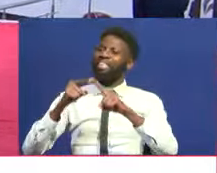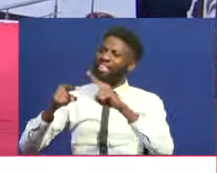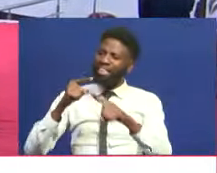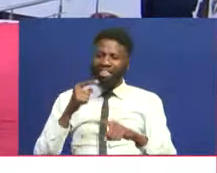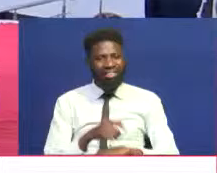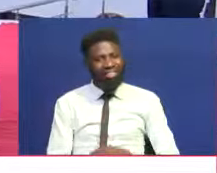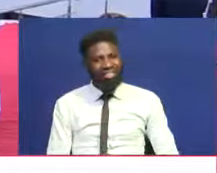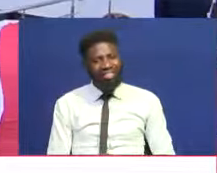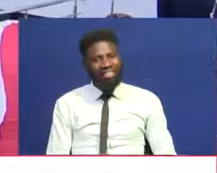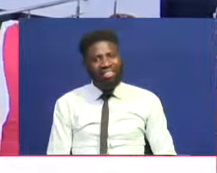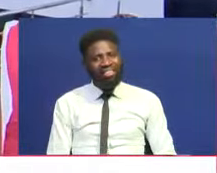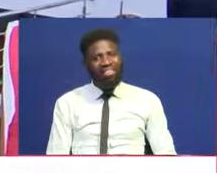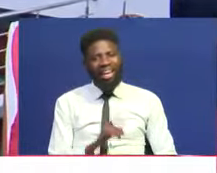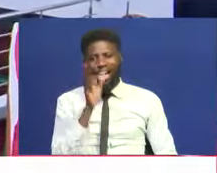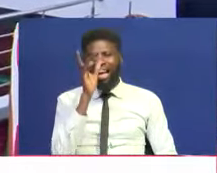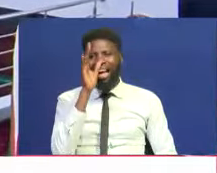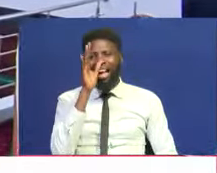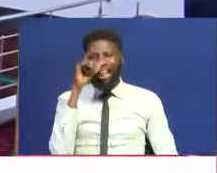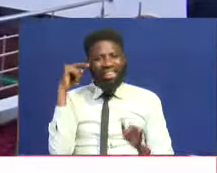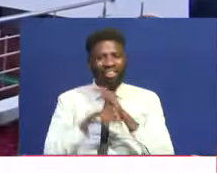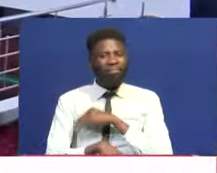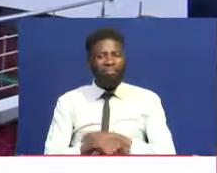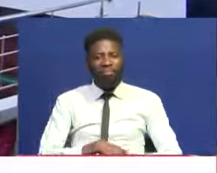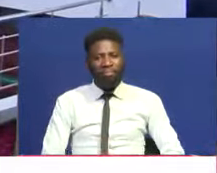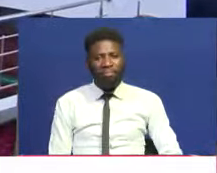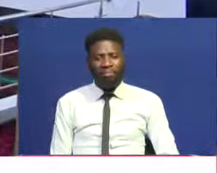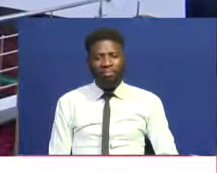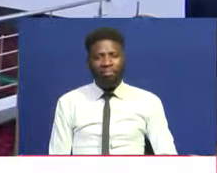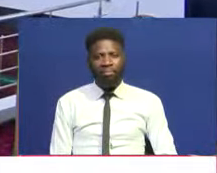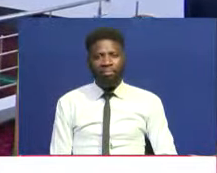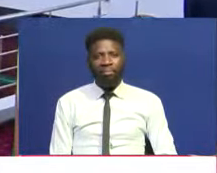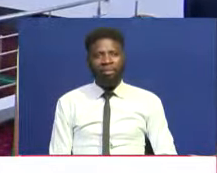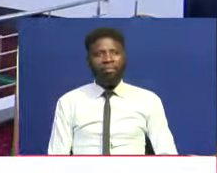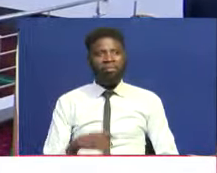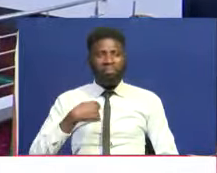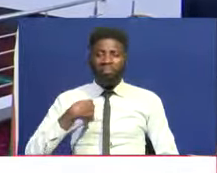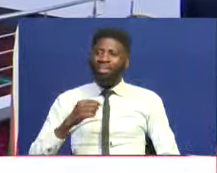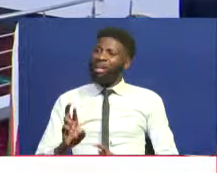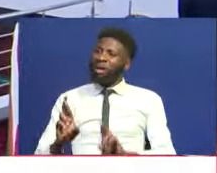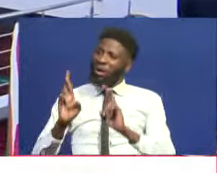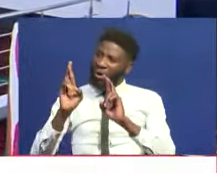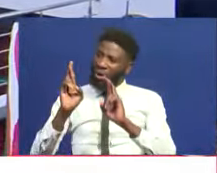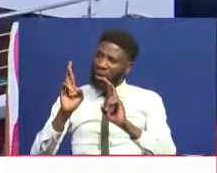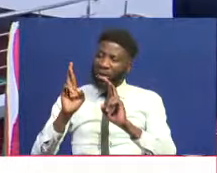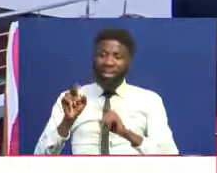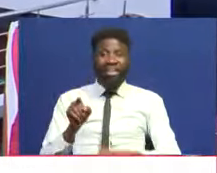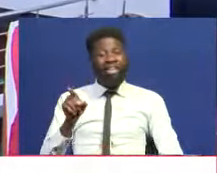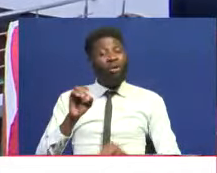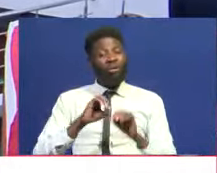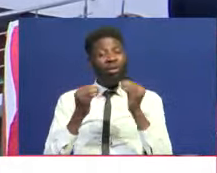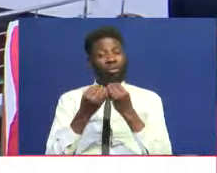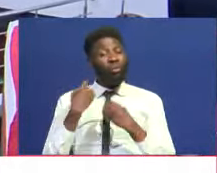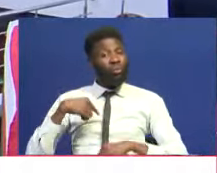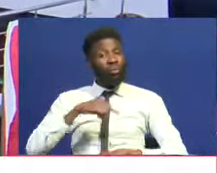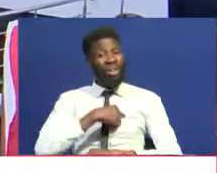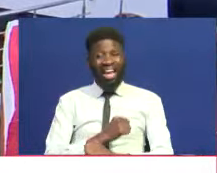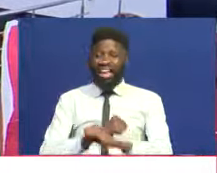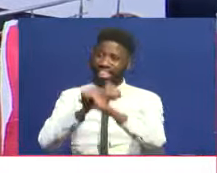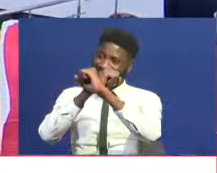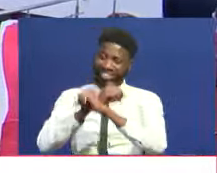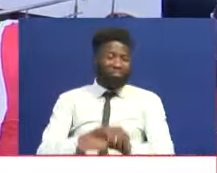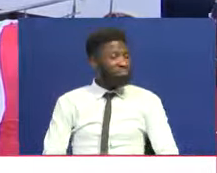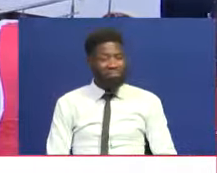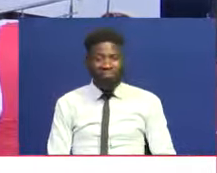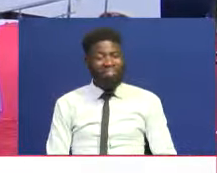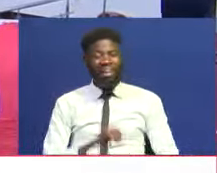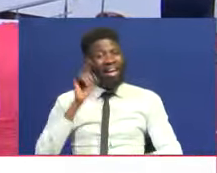utter, you know, falsehood, you know? I hope that's not the organization you want to defend, you know? You